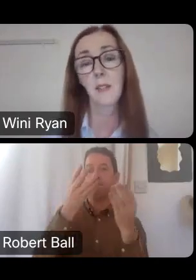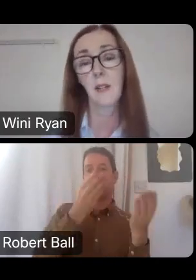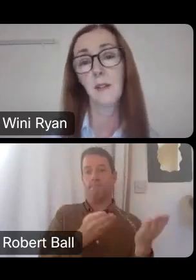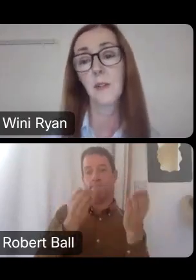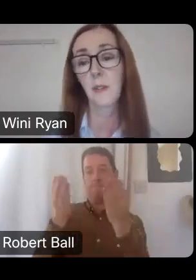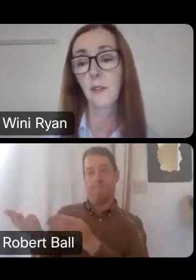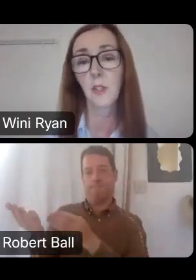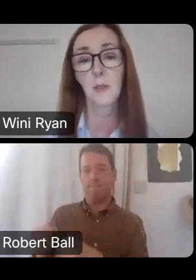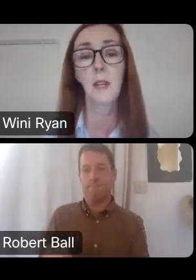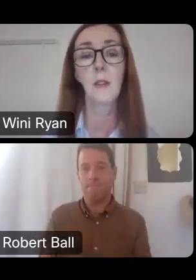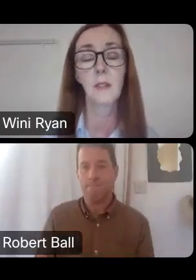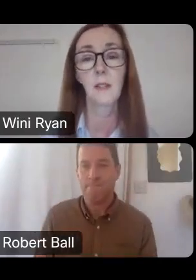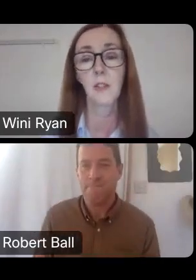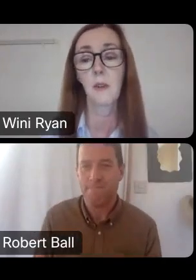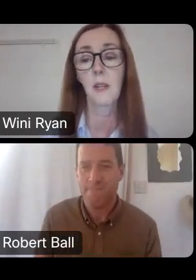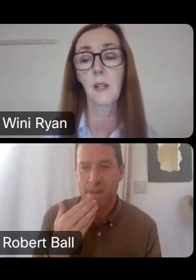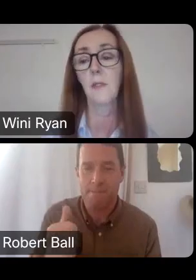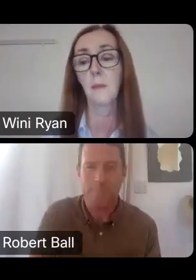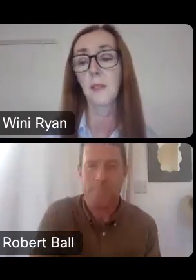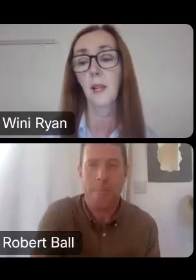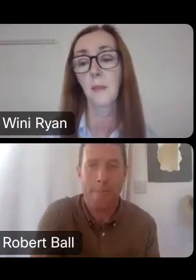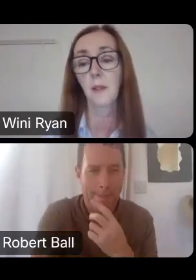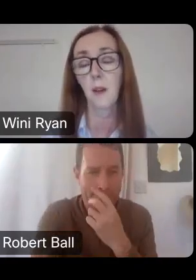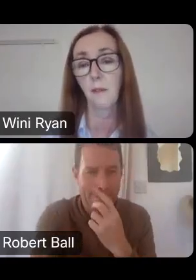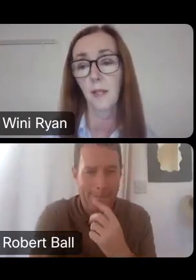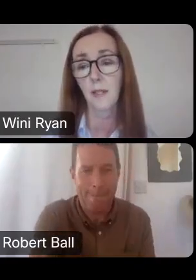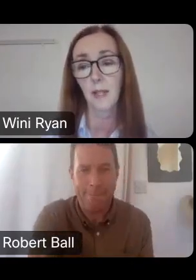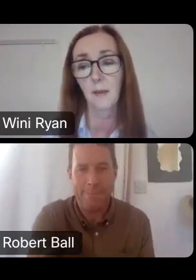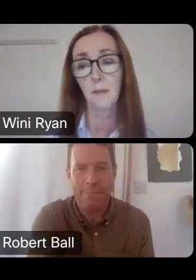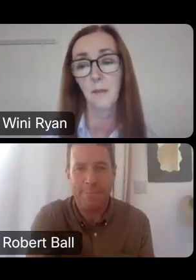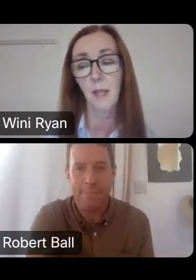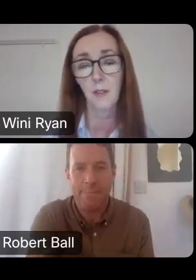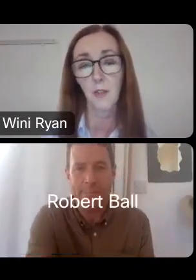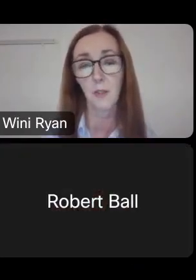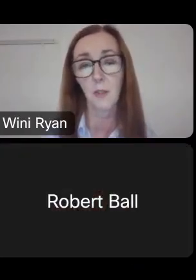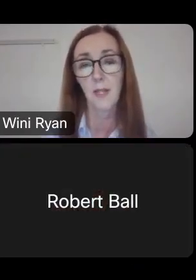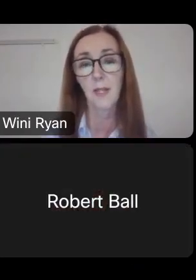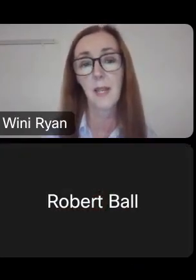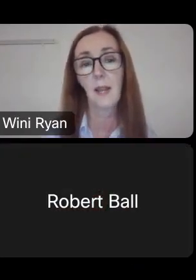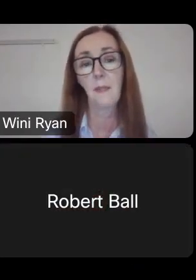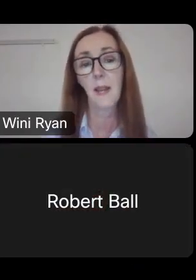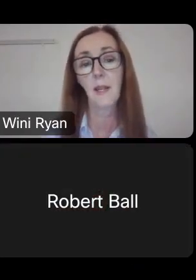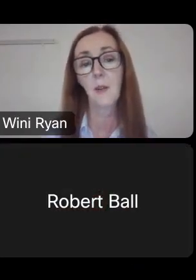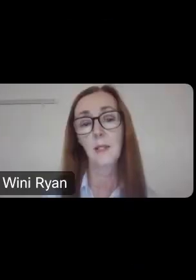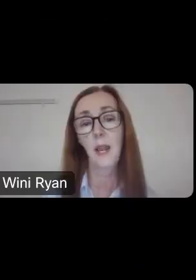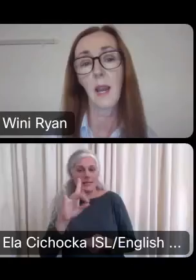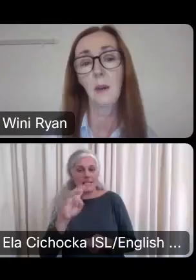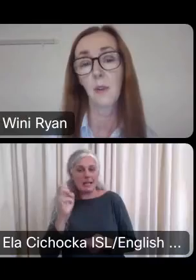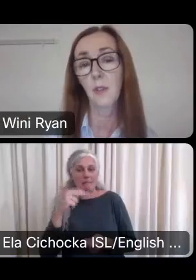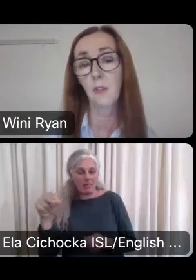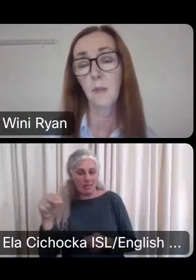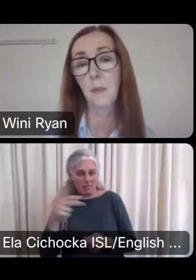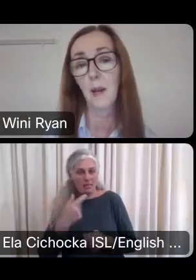handling style? There's an instrument here, you can see it on screen, called the Thomas Kilmann conflict instrument. And that looks at